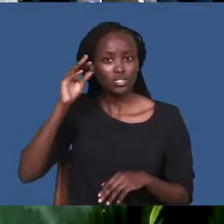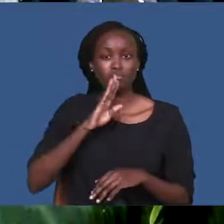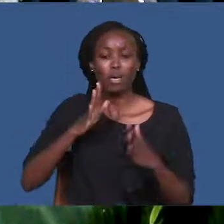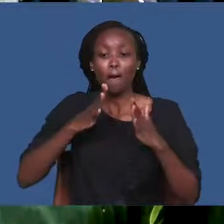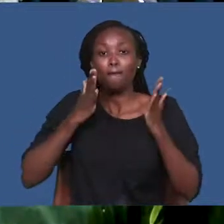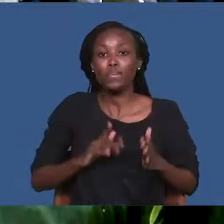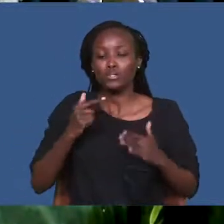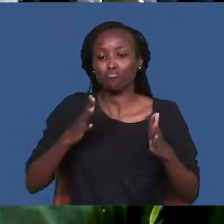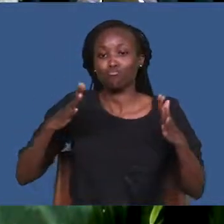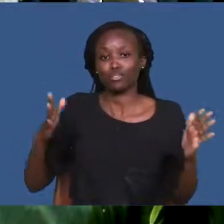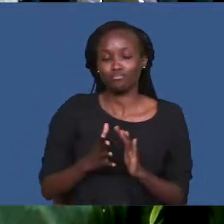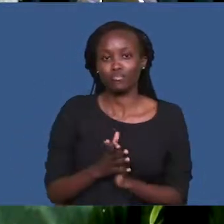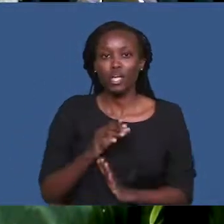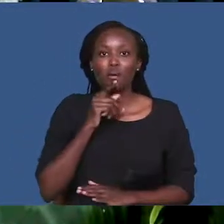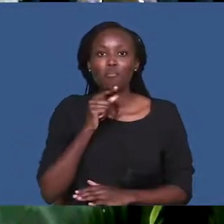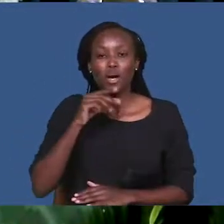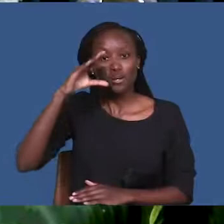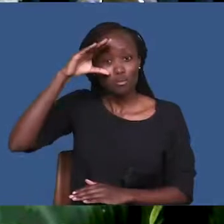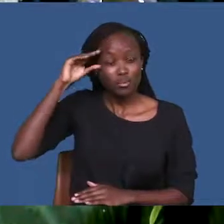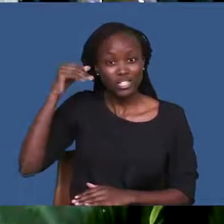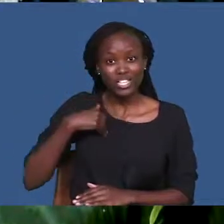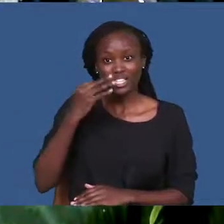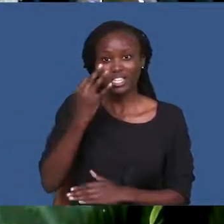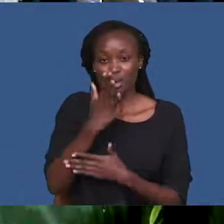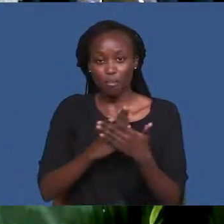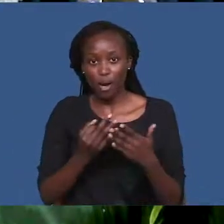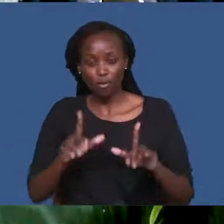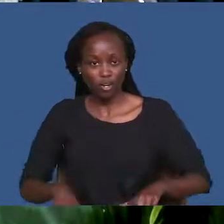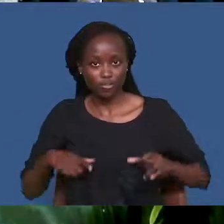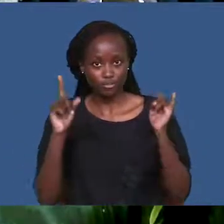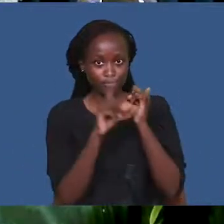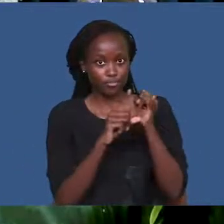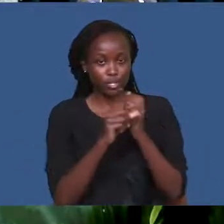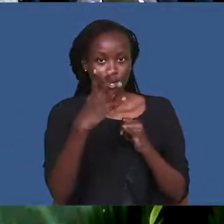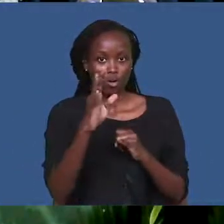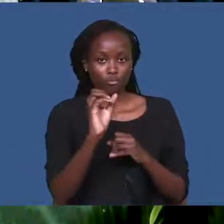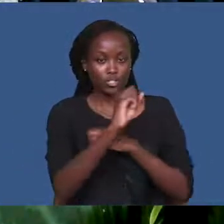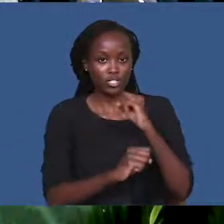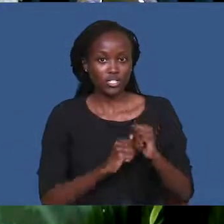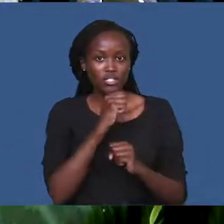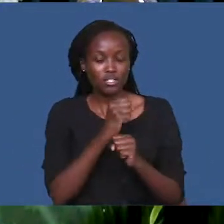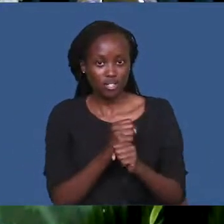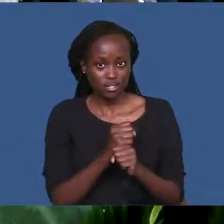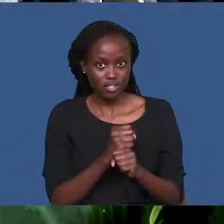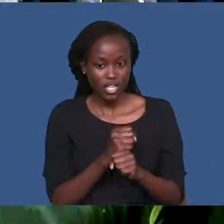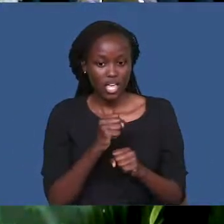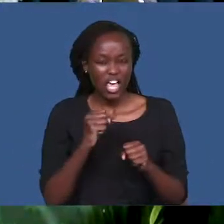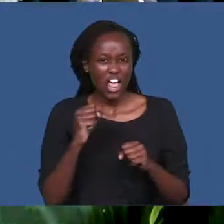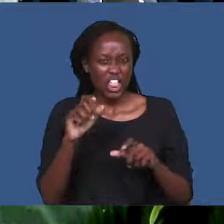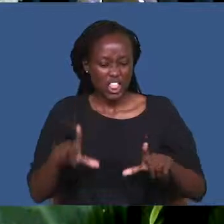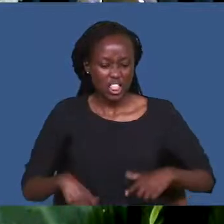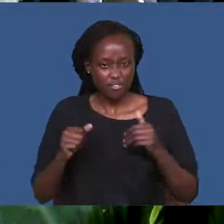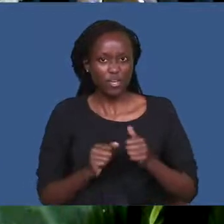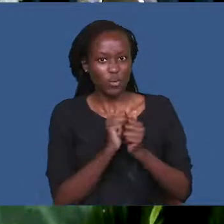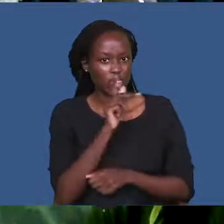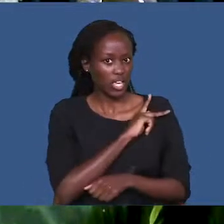Moses had three phases of life. He had 40 years at the Pharaoh's court, becoming somebody. You know, when you're brought up in